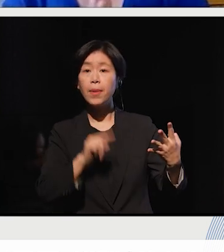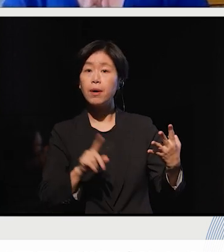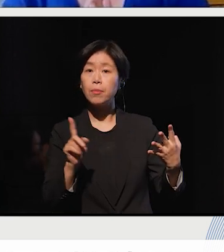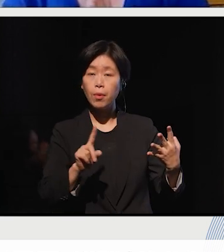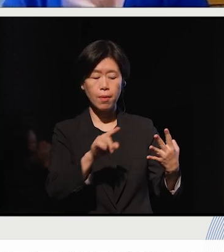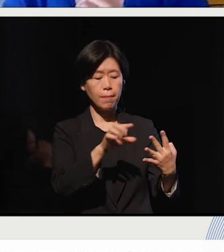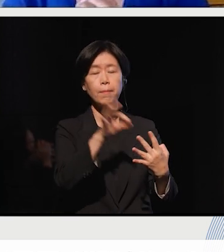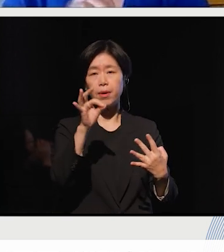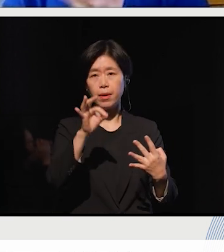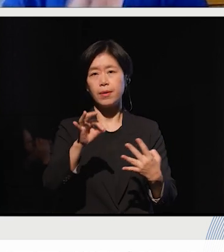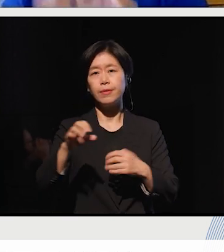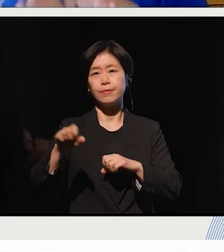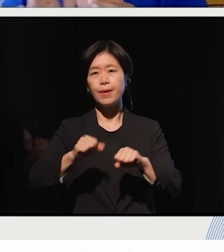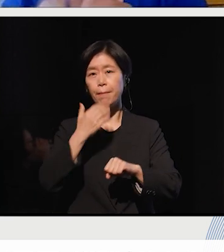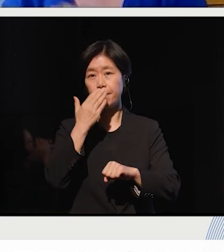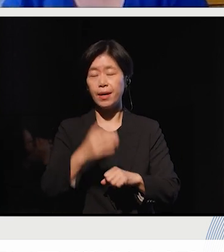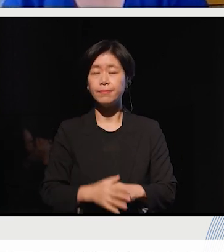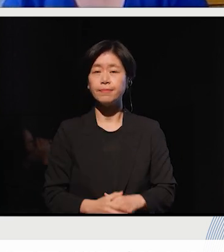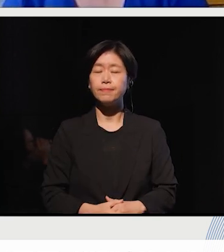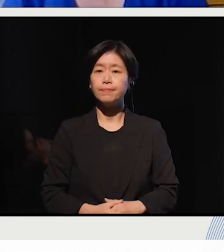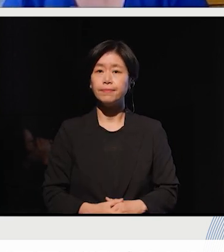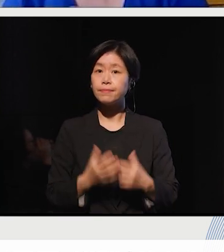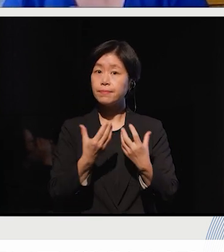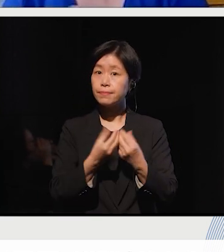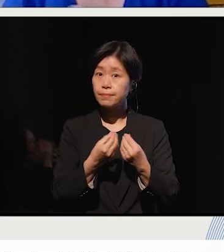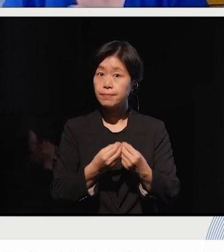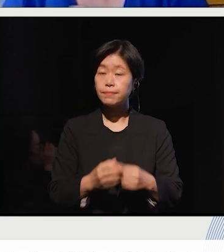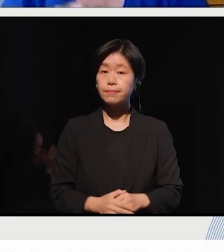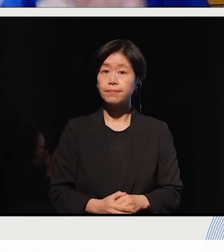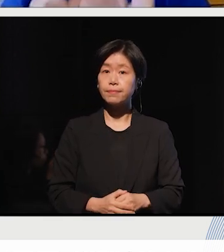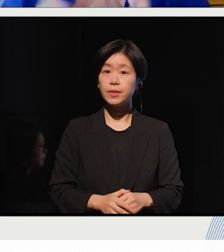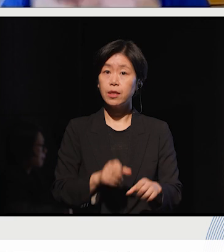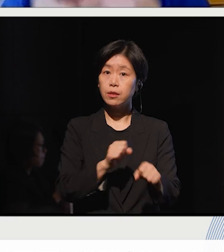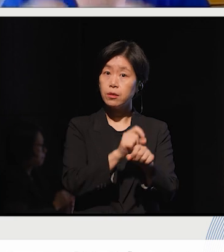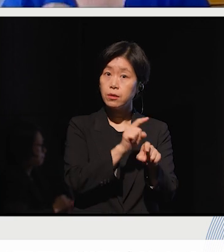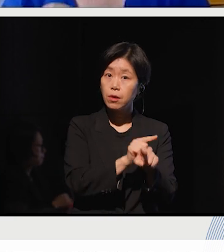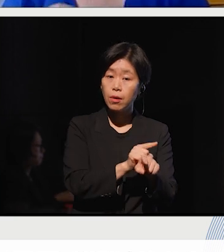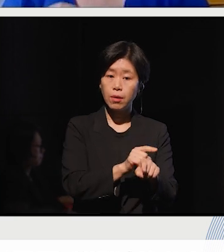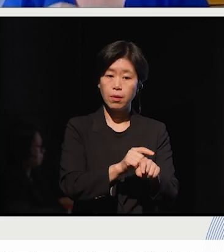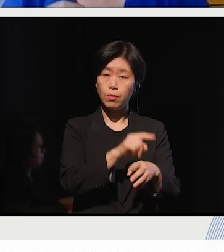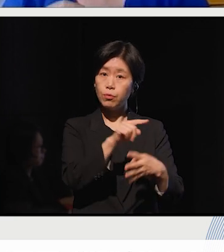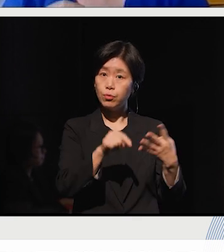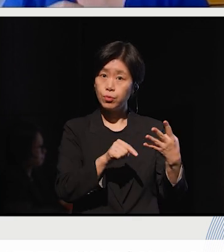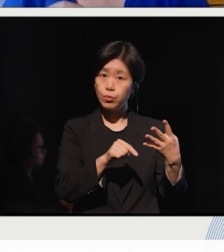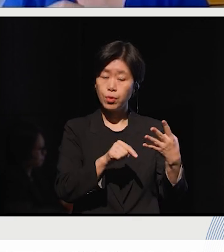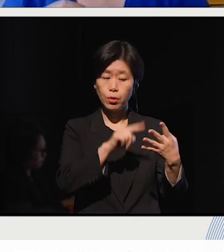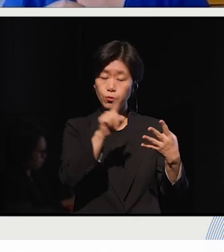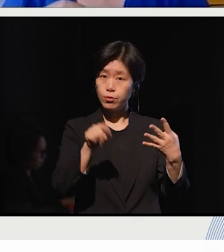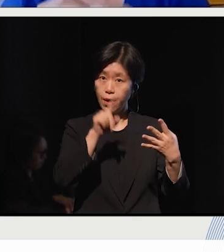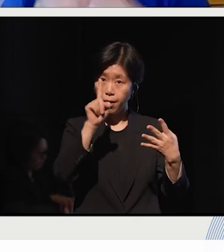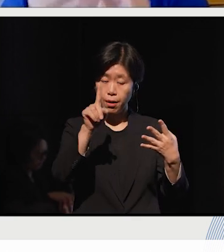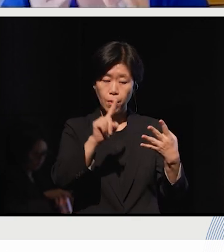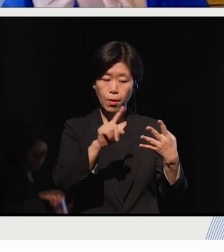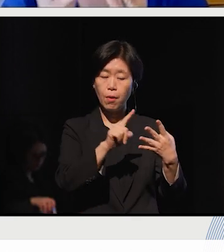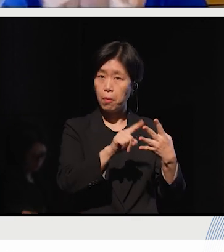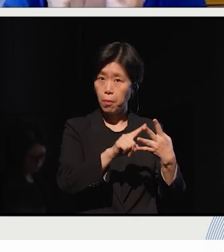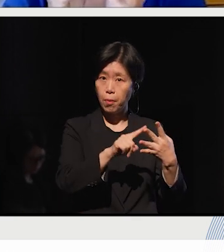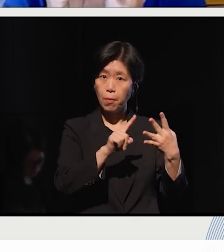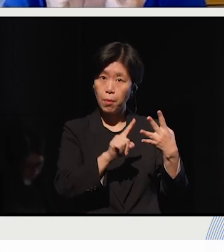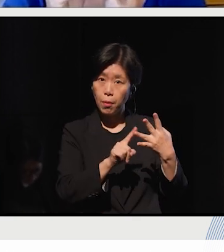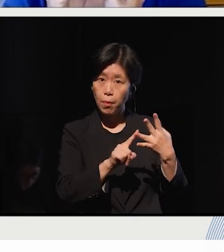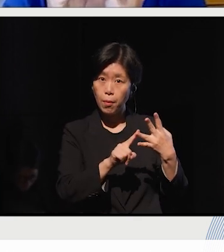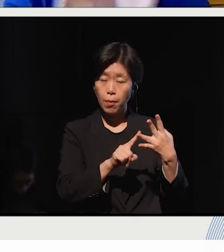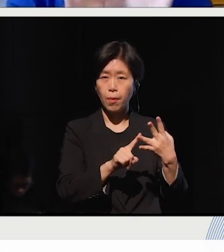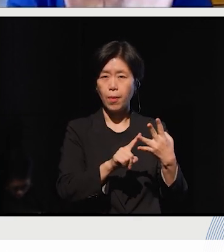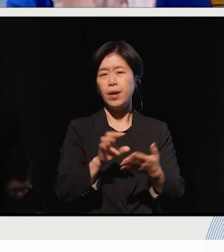colleagues in museums who frequently use centralized with representation as the way that they approach accessibility, because then they have someone